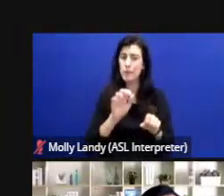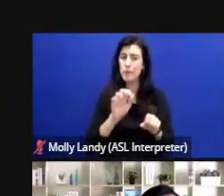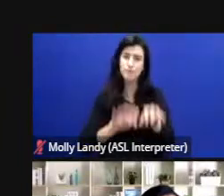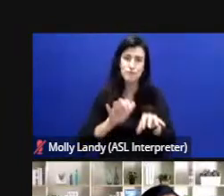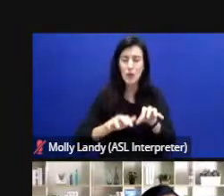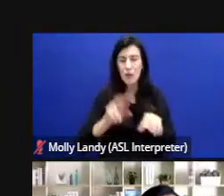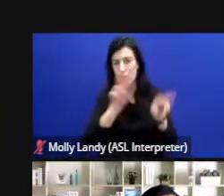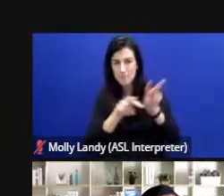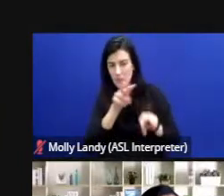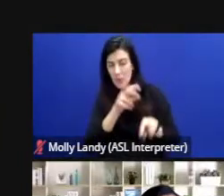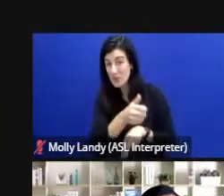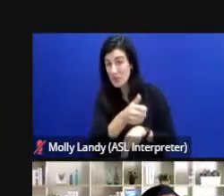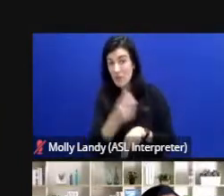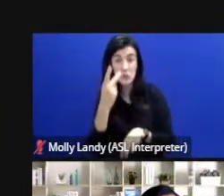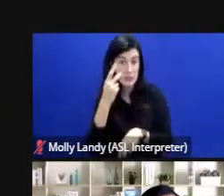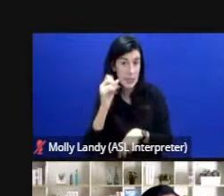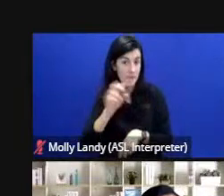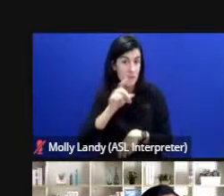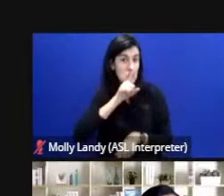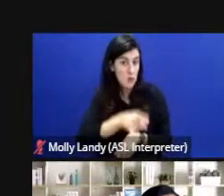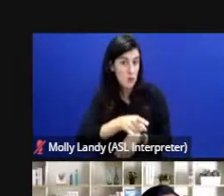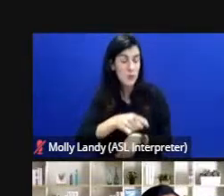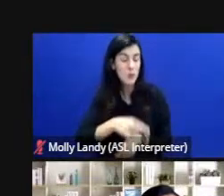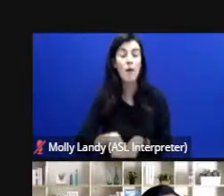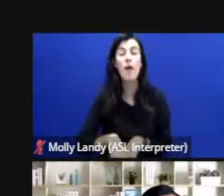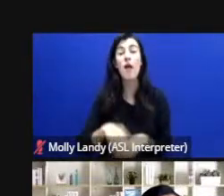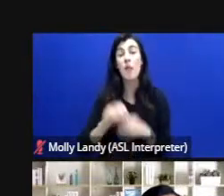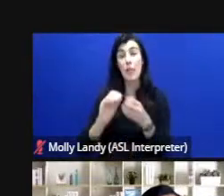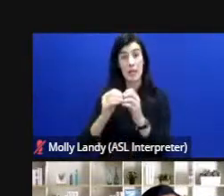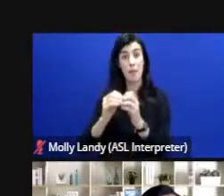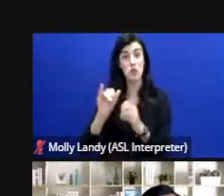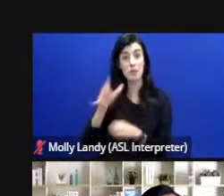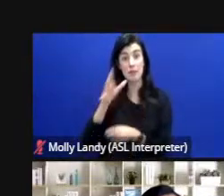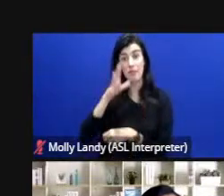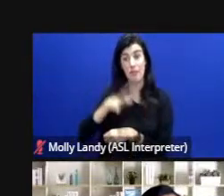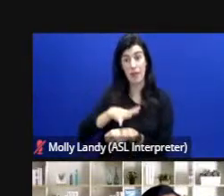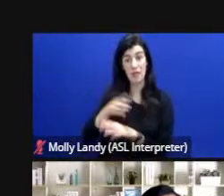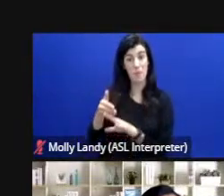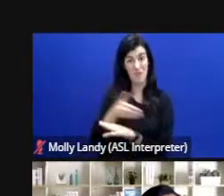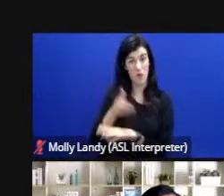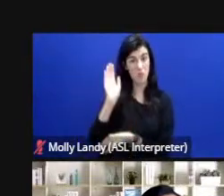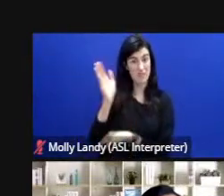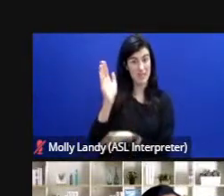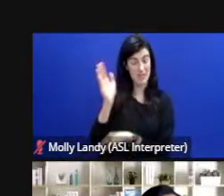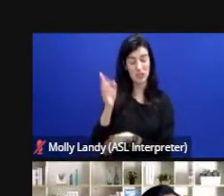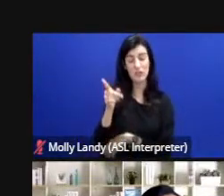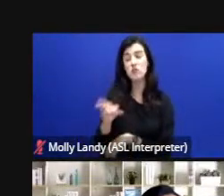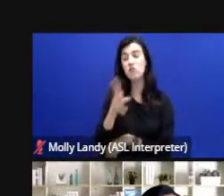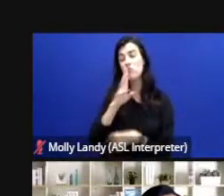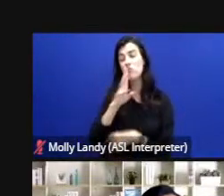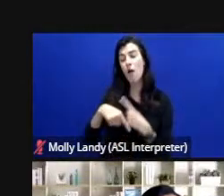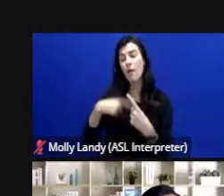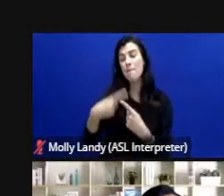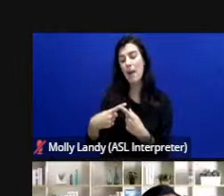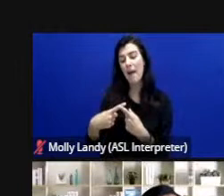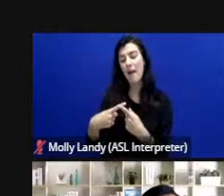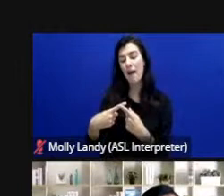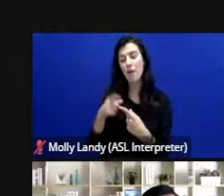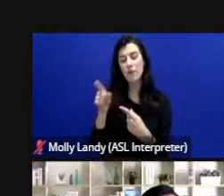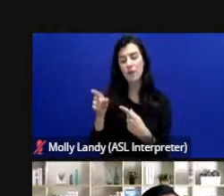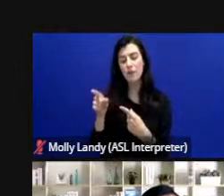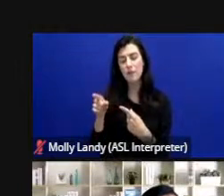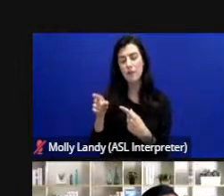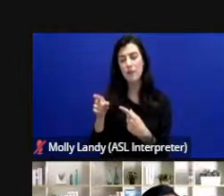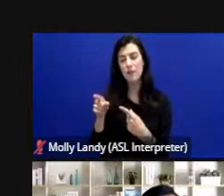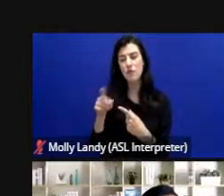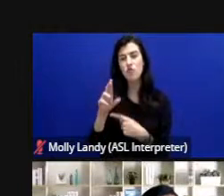But the numbers that the lady presented before, she was talking about that